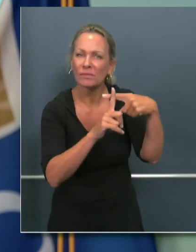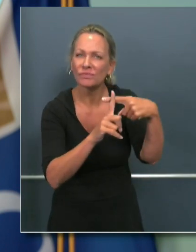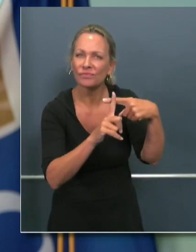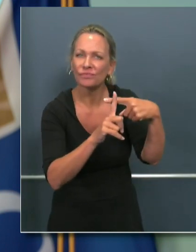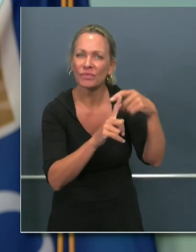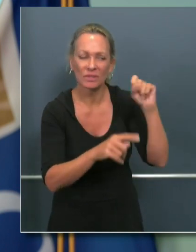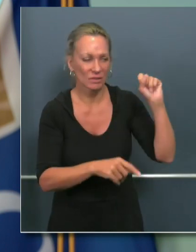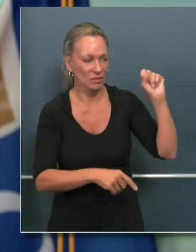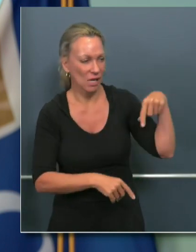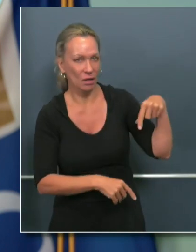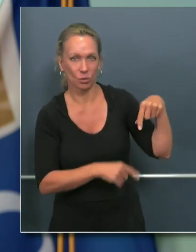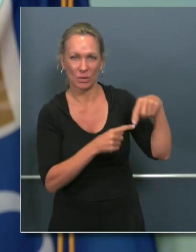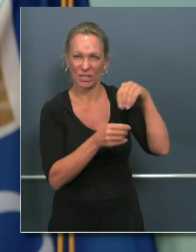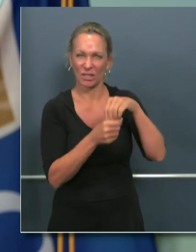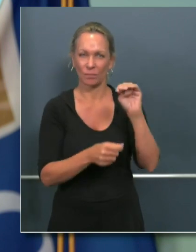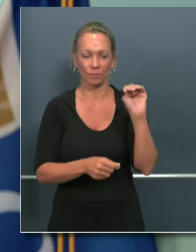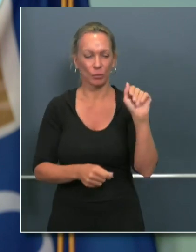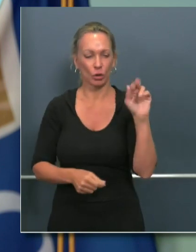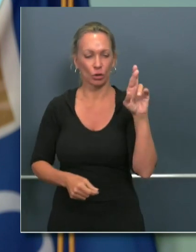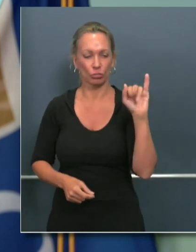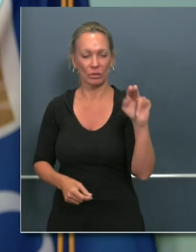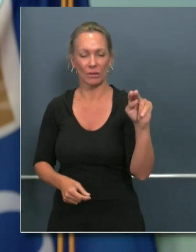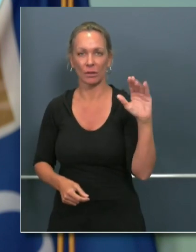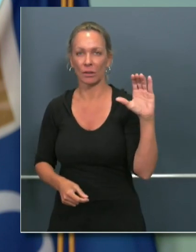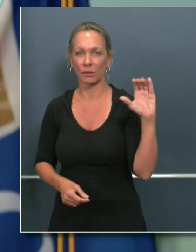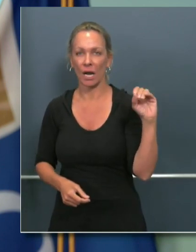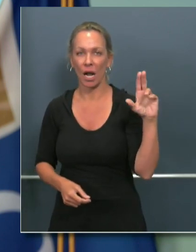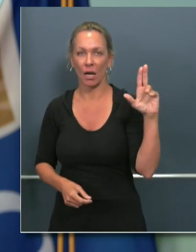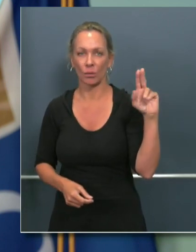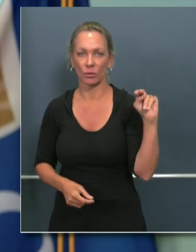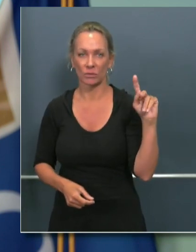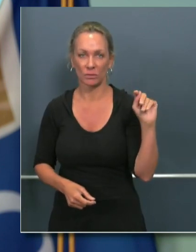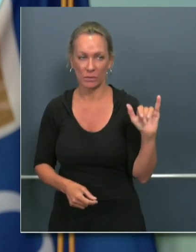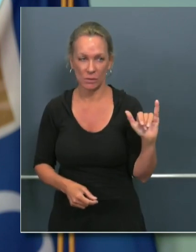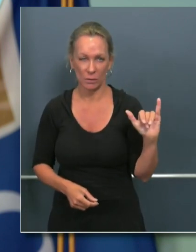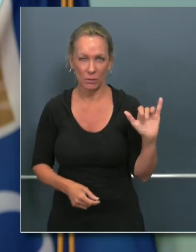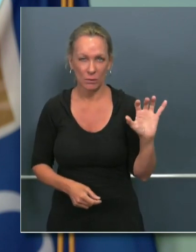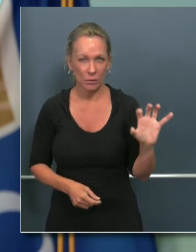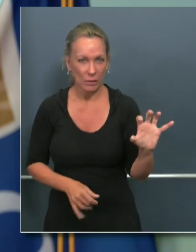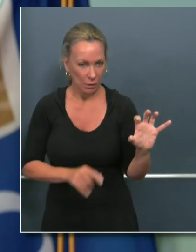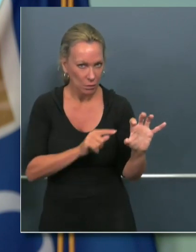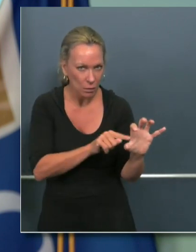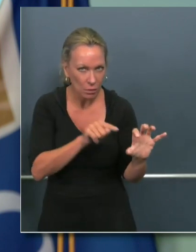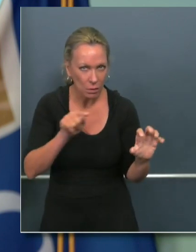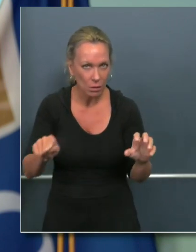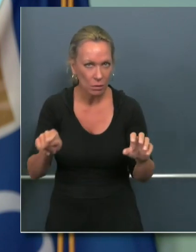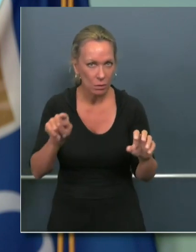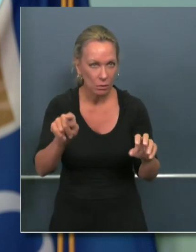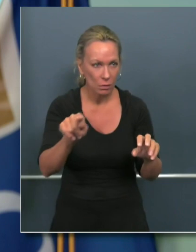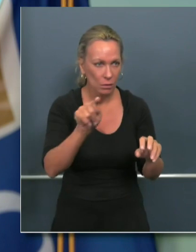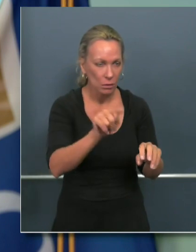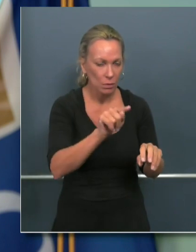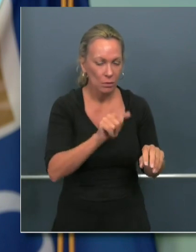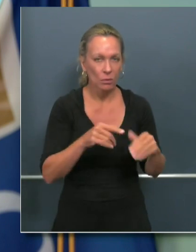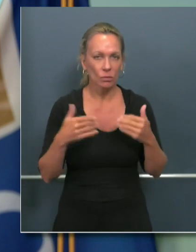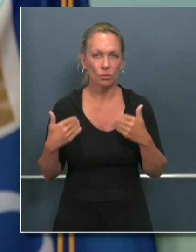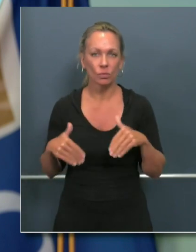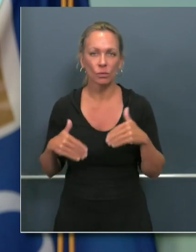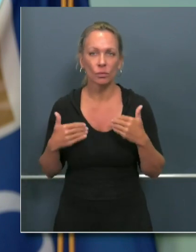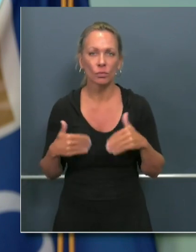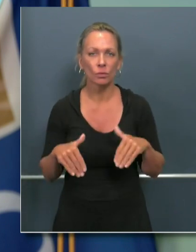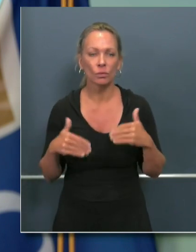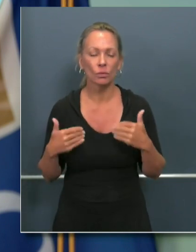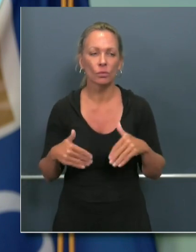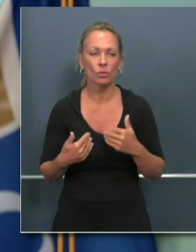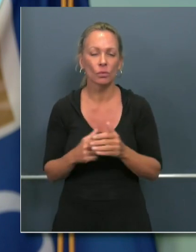about 2,600 people. Remember, you've got about 113,000 prisoners, 113,000